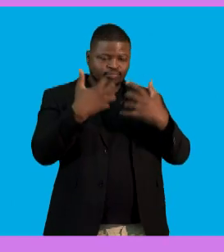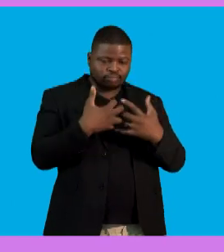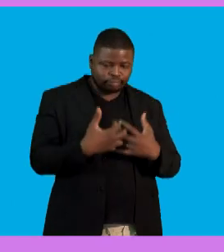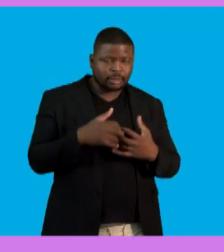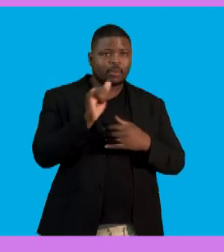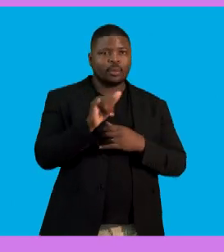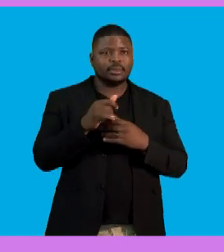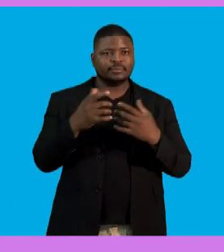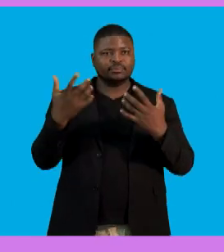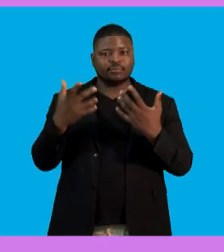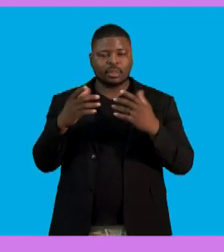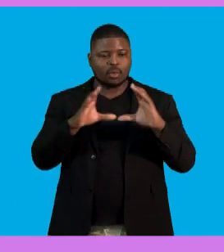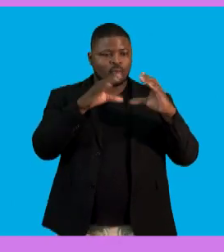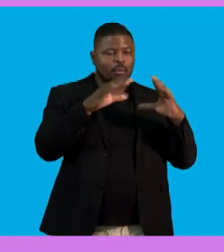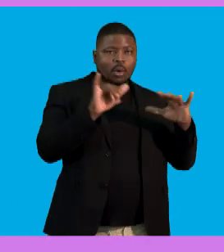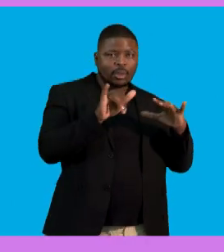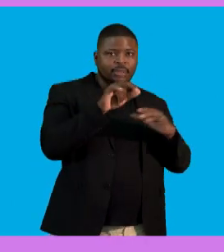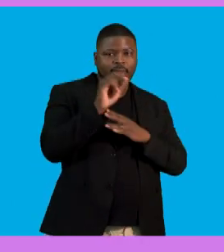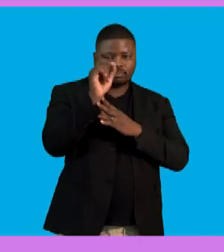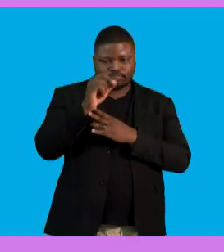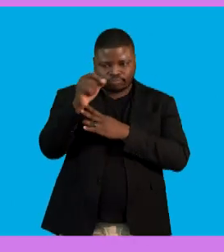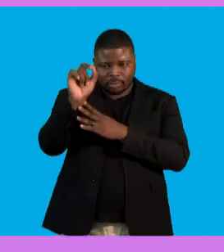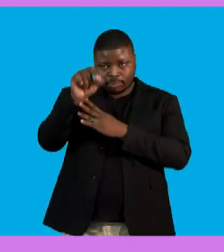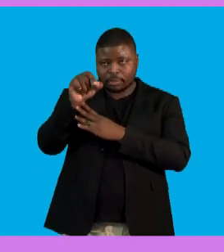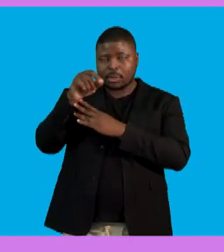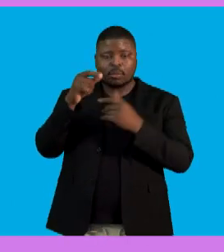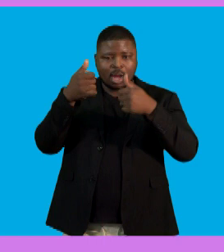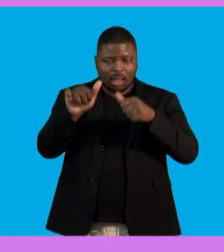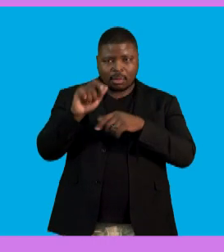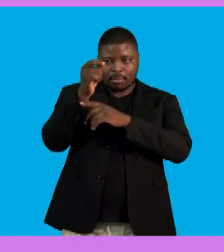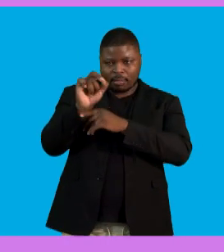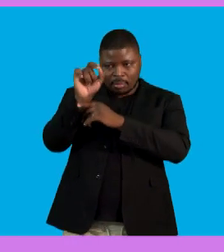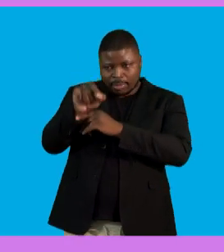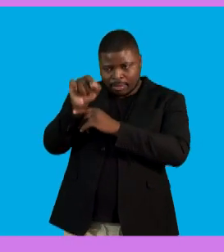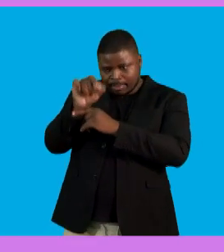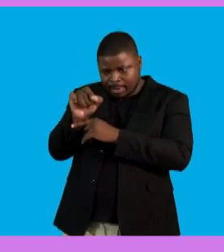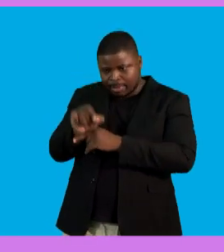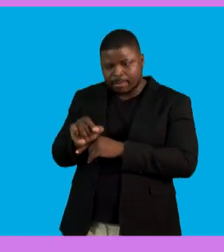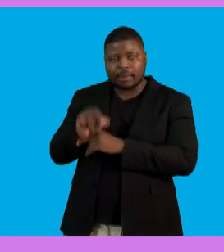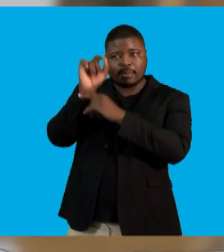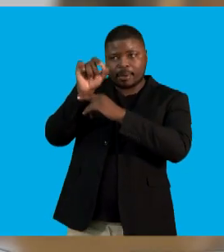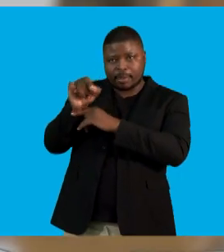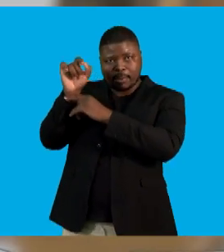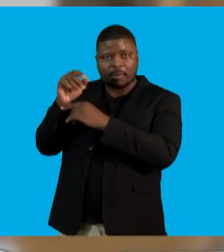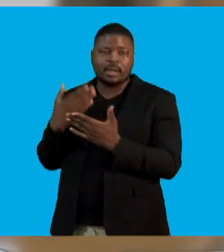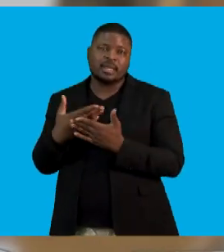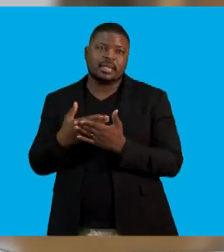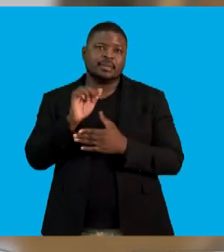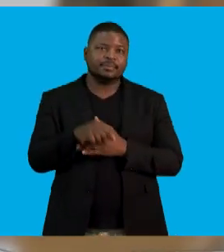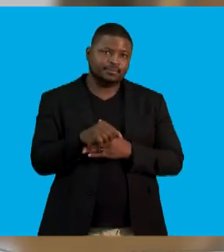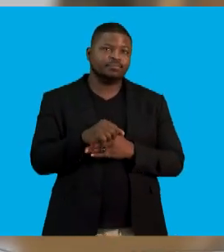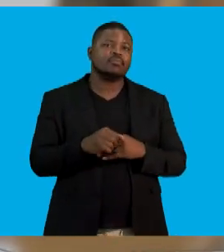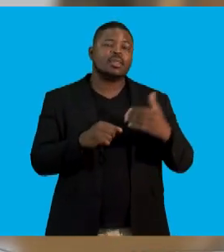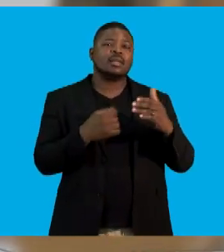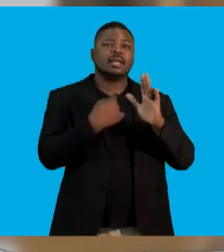So there's my first interval I chose, from 1 to 5. Because again, if you count it on your fingers, 1, 2, 3, 4,